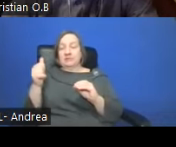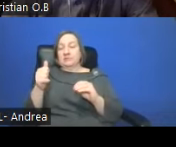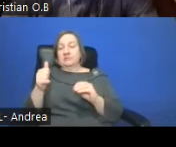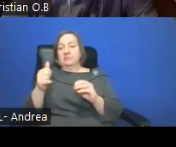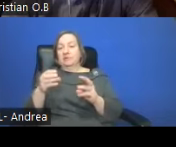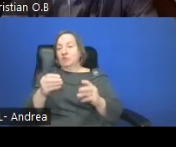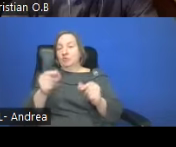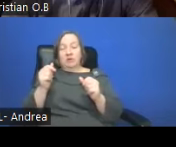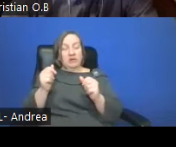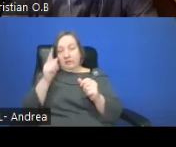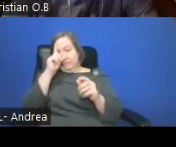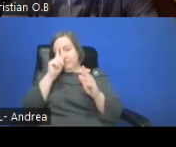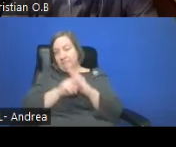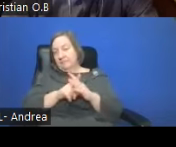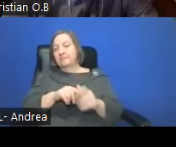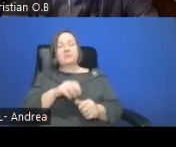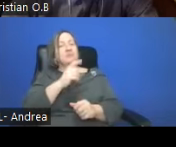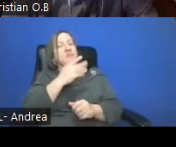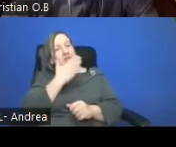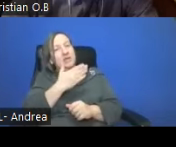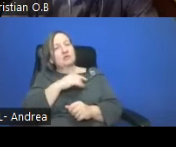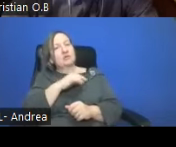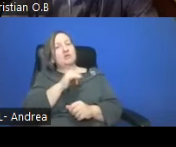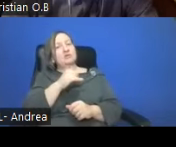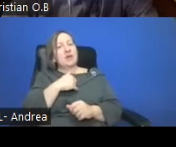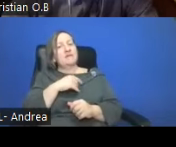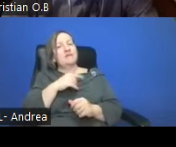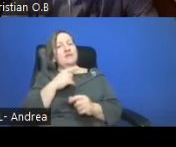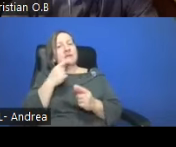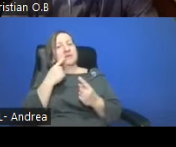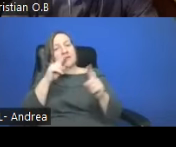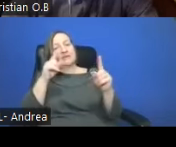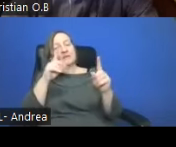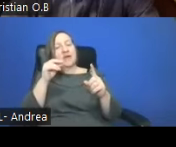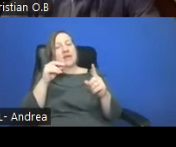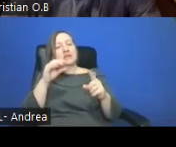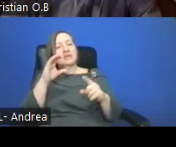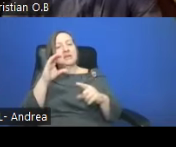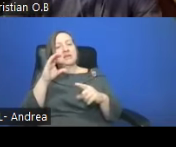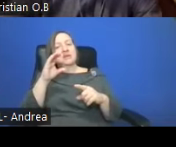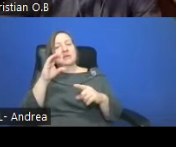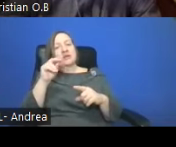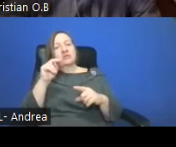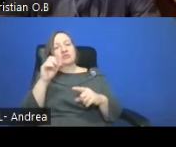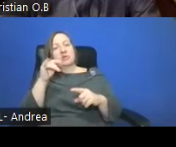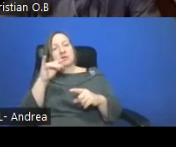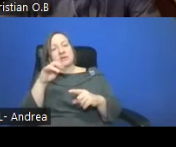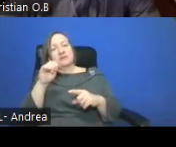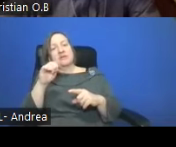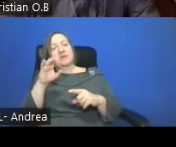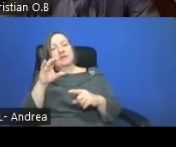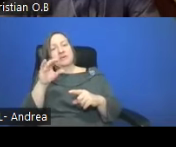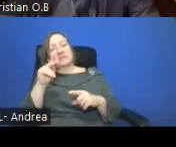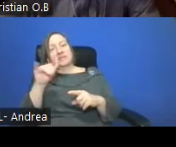mind. Thank you. I also had effective and constructive custody definition. Yeah, there are